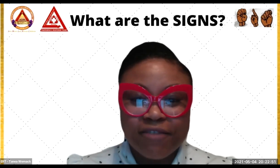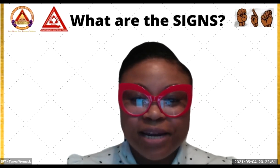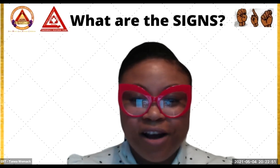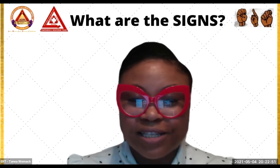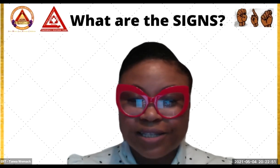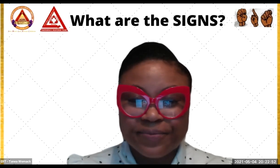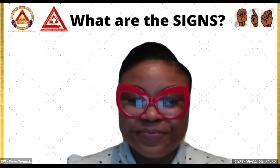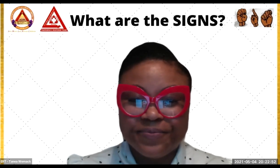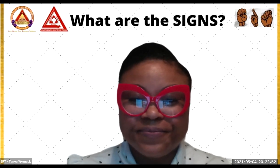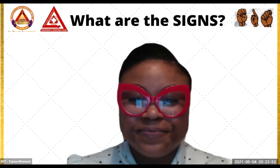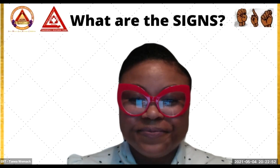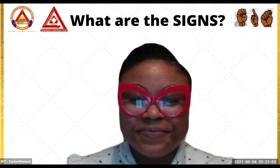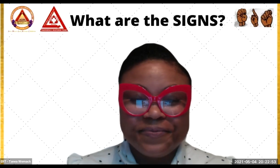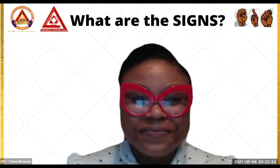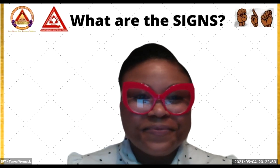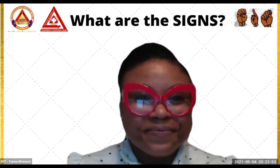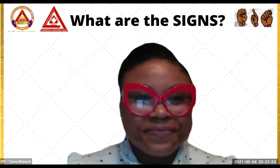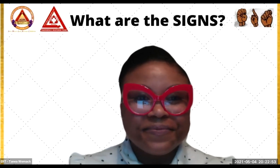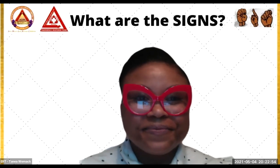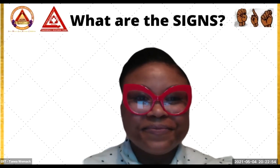Y'all have been awesome.